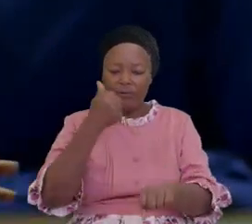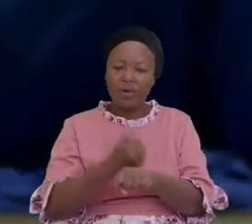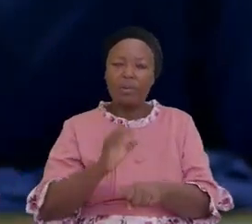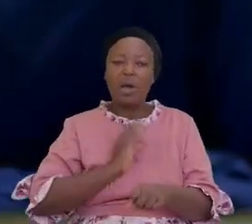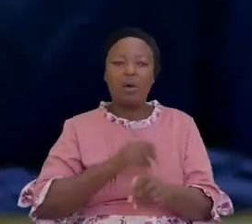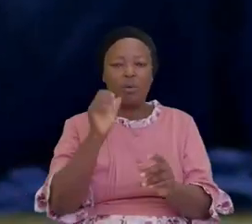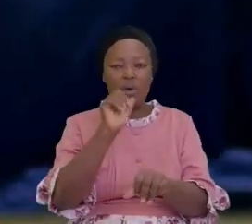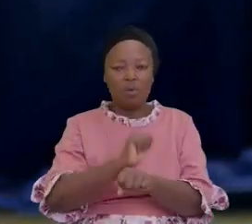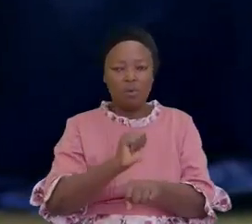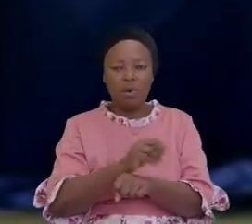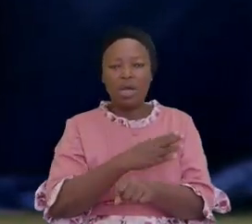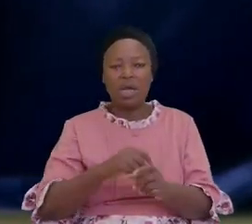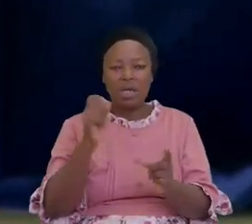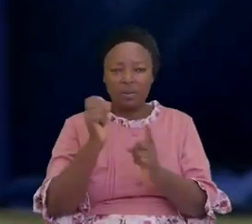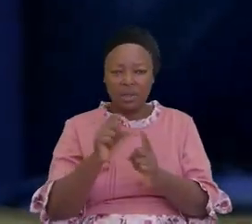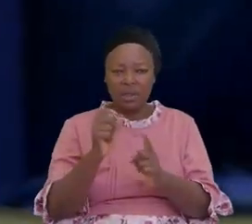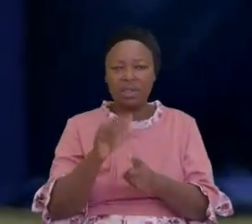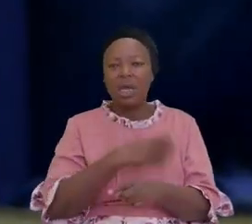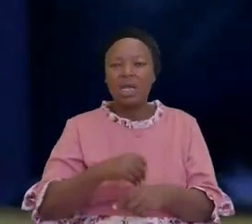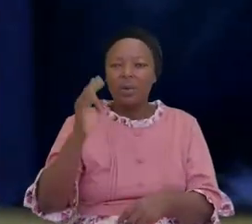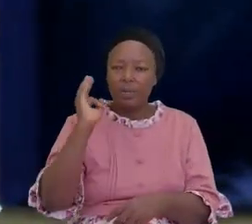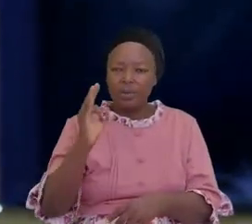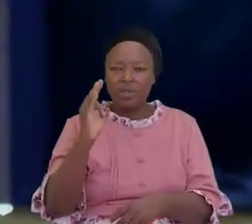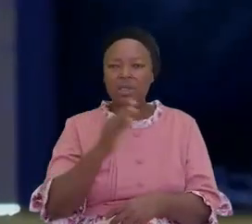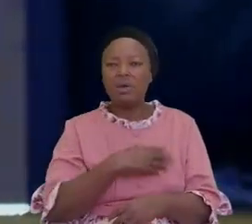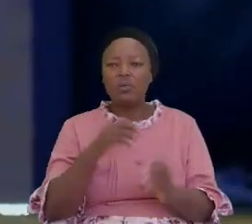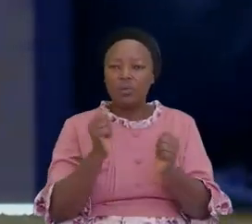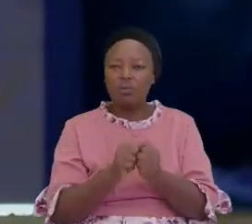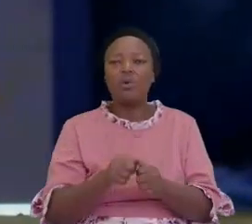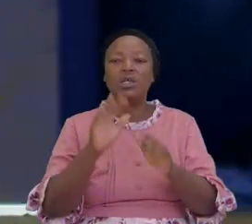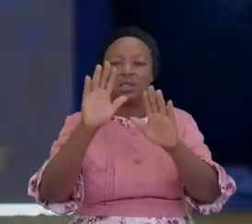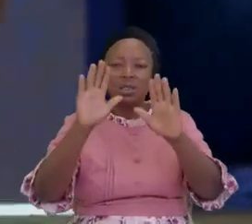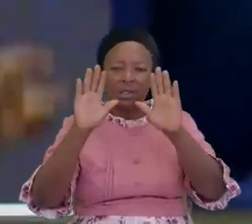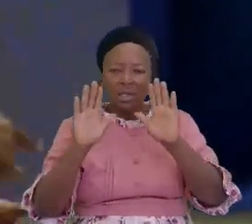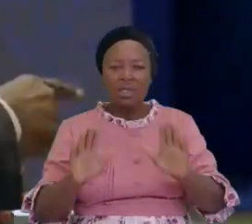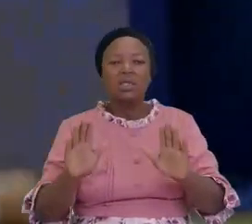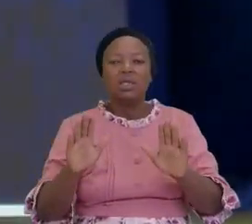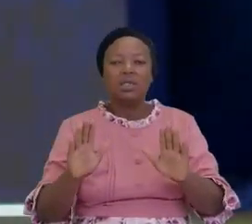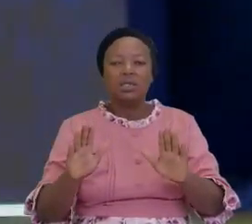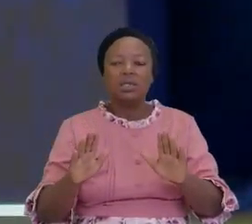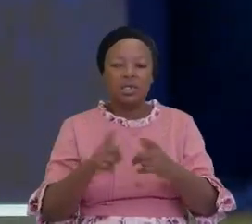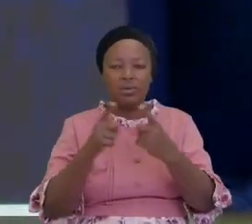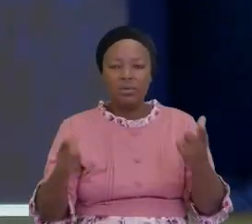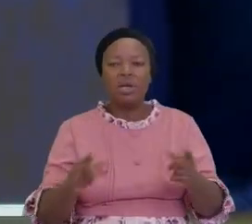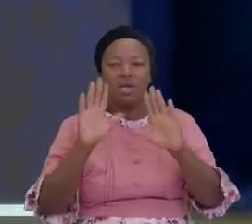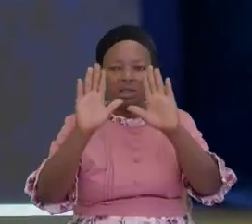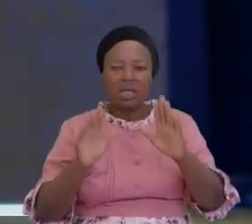preaching, he'll confirm our teaching with signs, supernatural signs following.